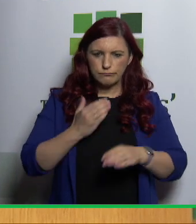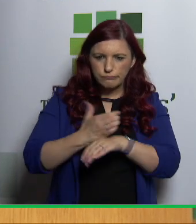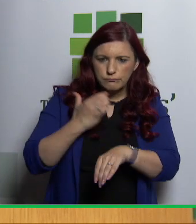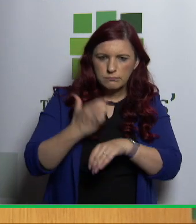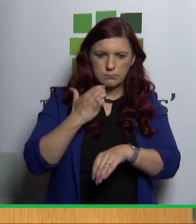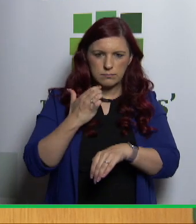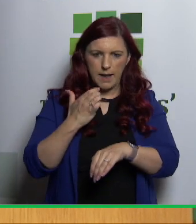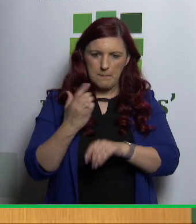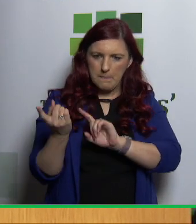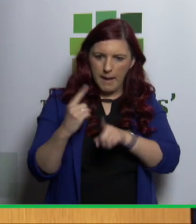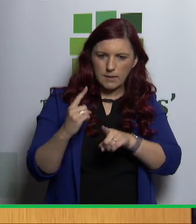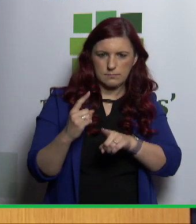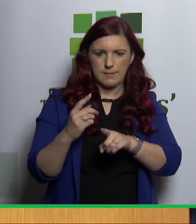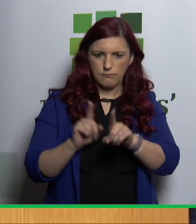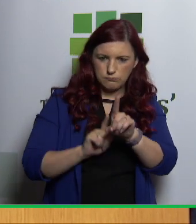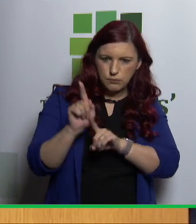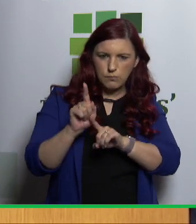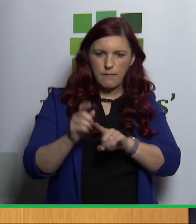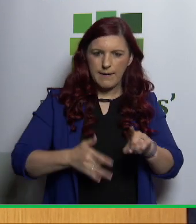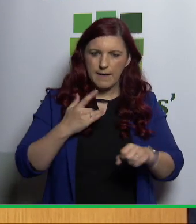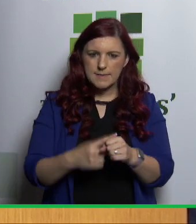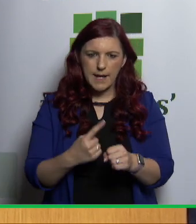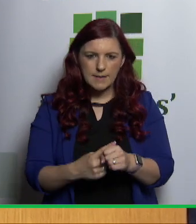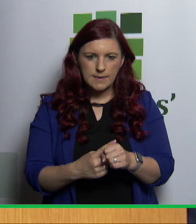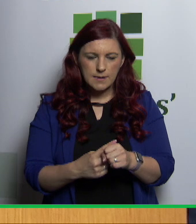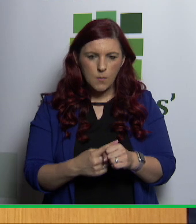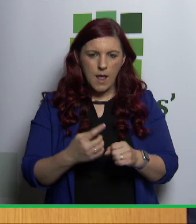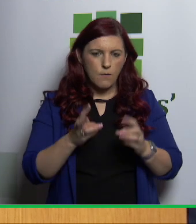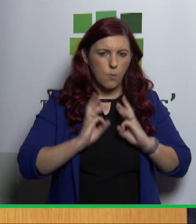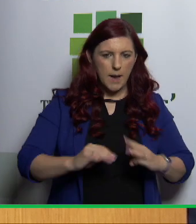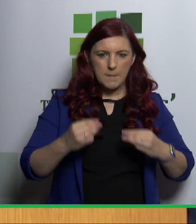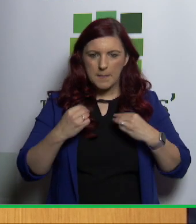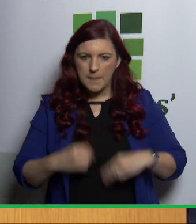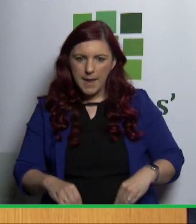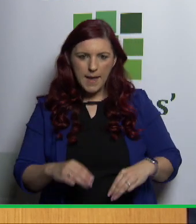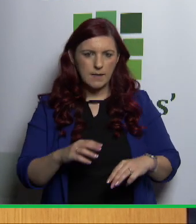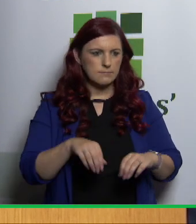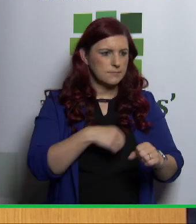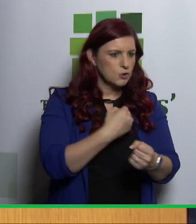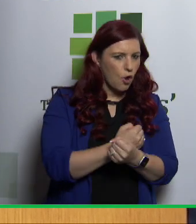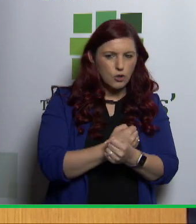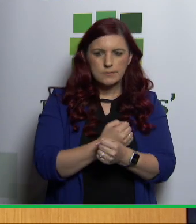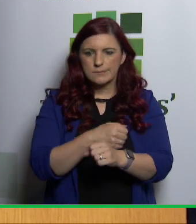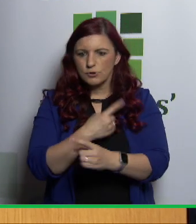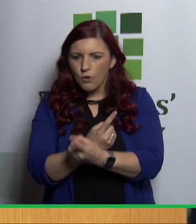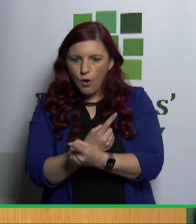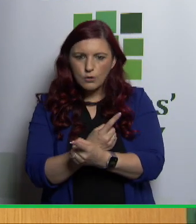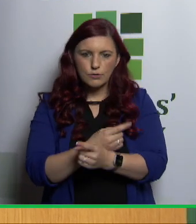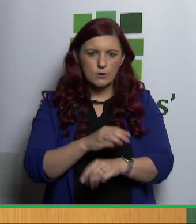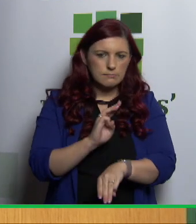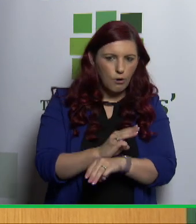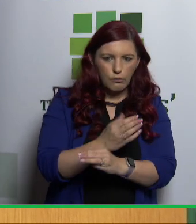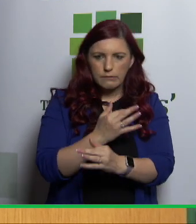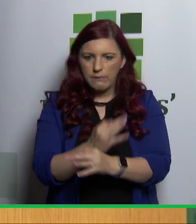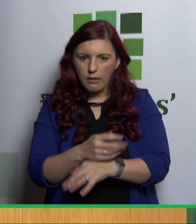hear. You'll hear stories from women and men, from fathers and sons, mothers, daughters, grandmothers,